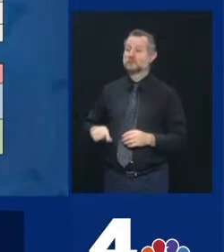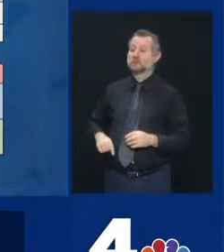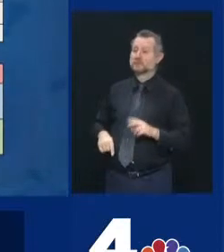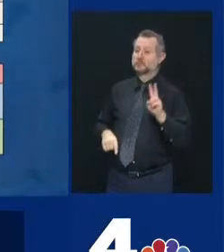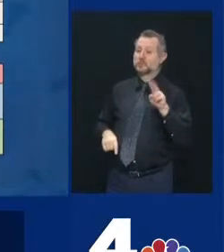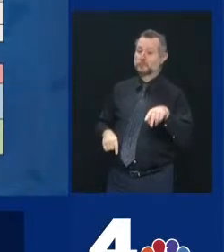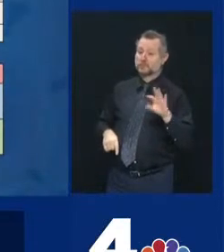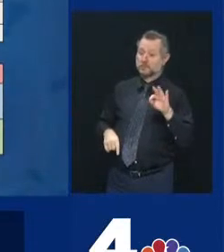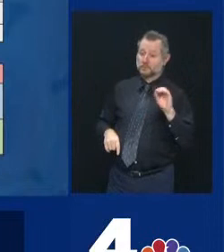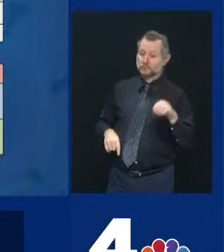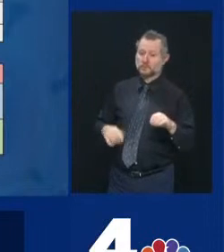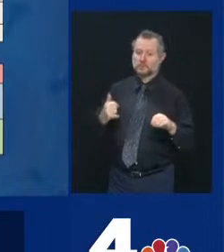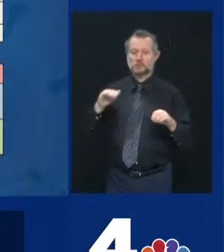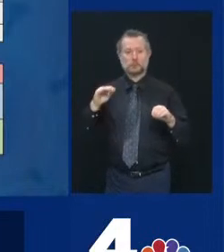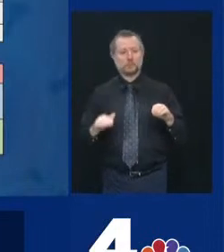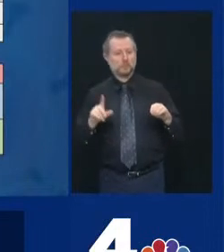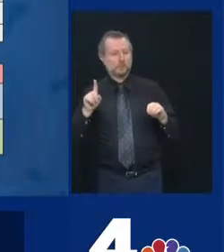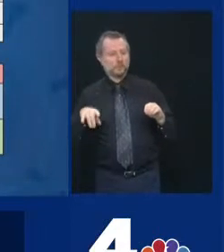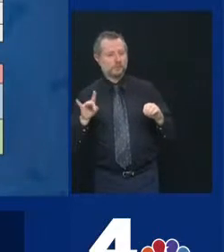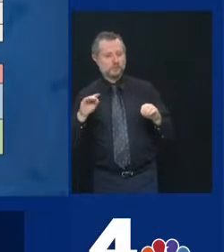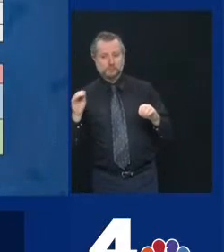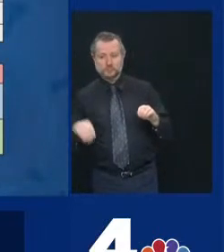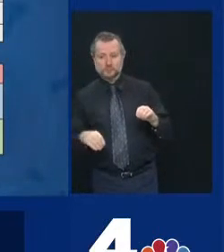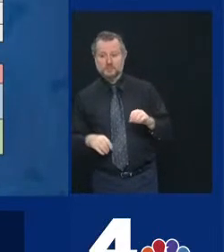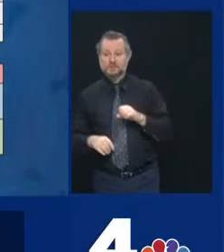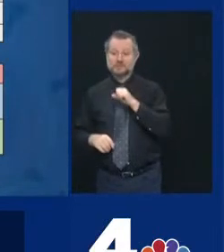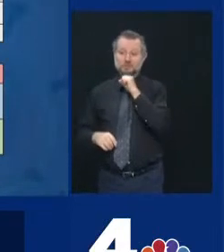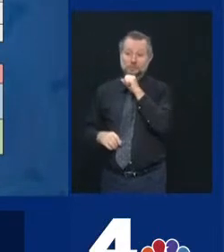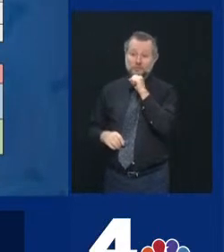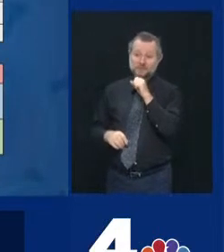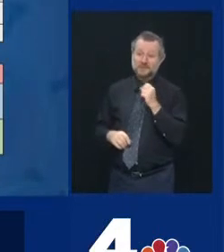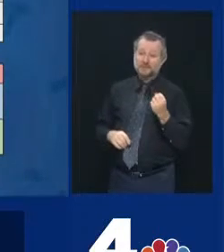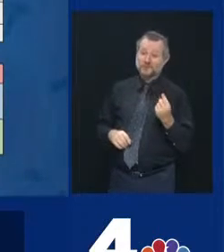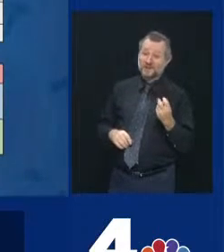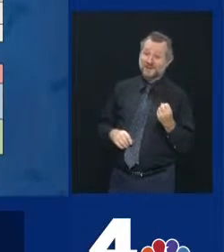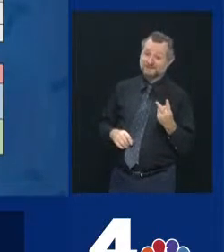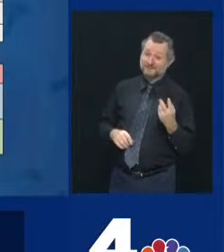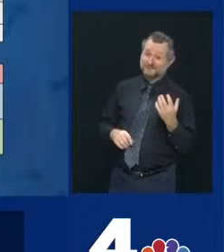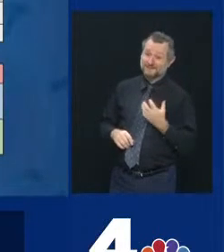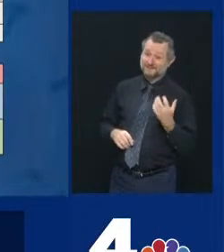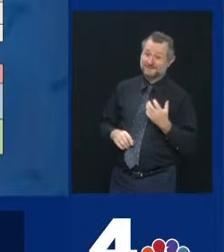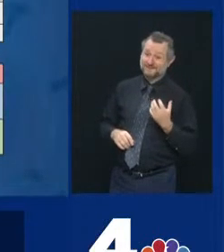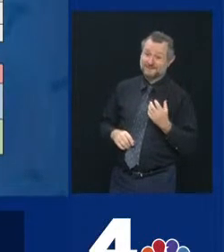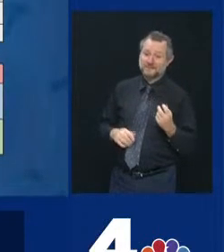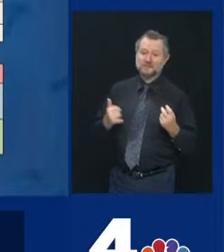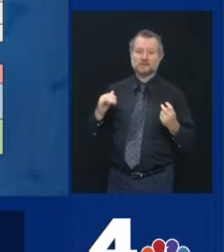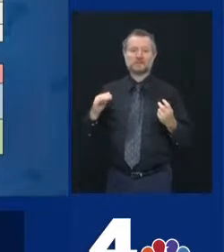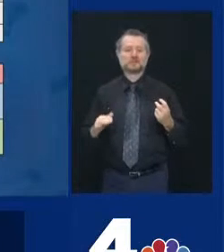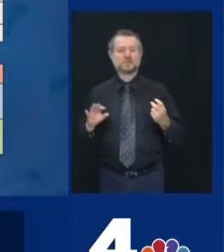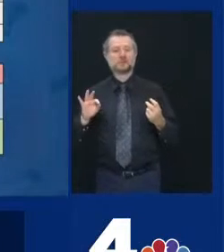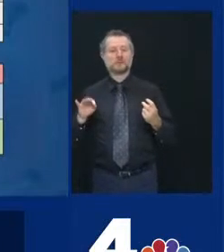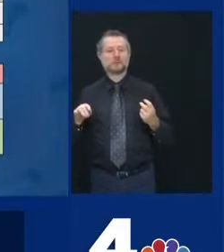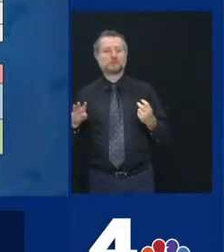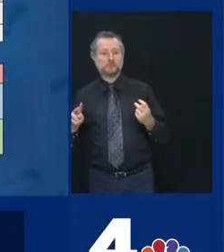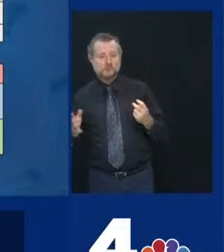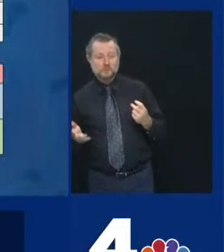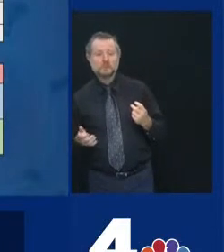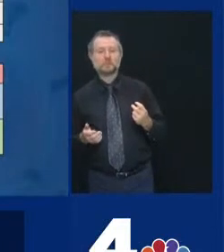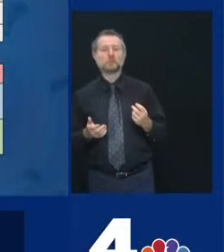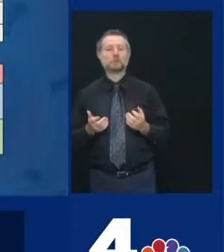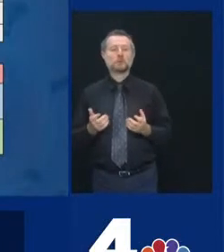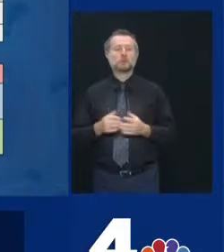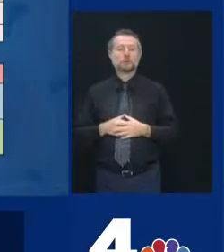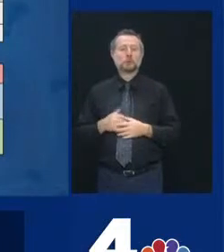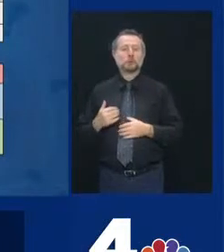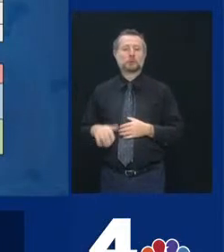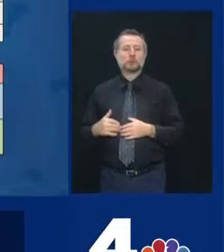1.8. Rockland, 12. 942. Again,